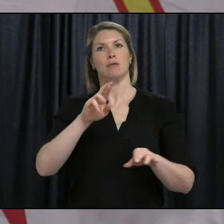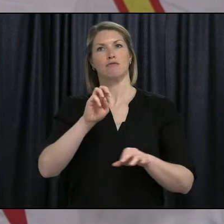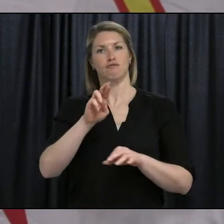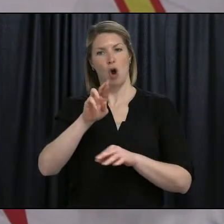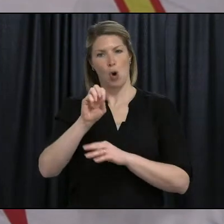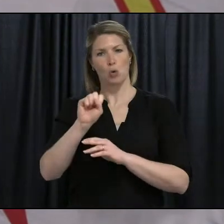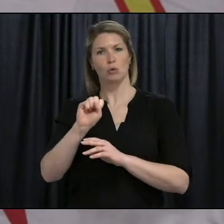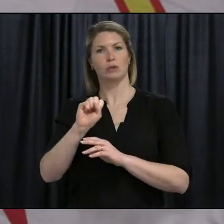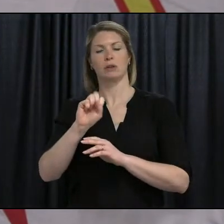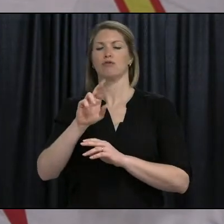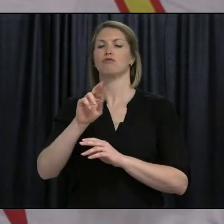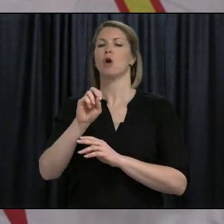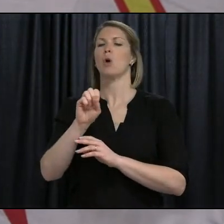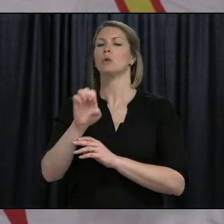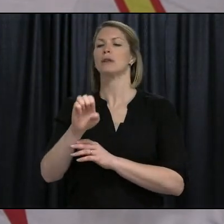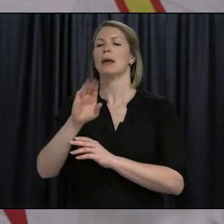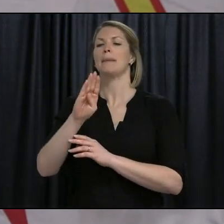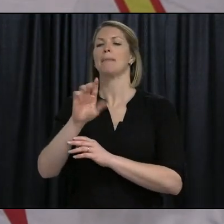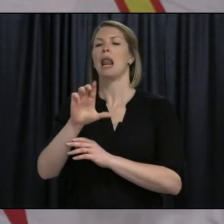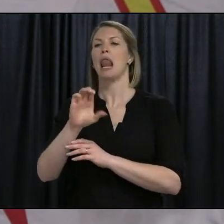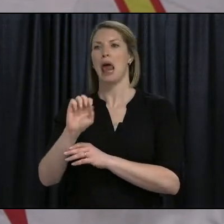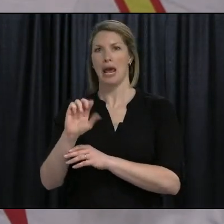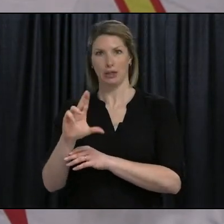to the provincial government website,